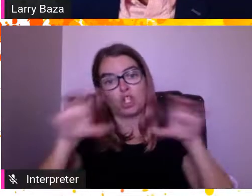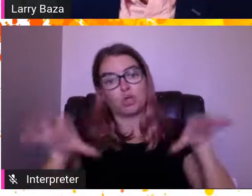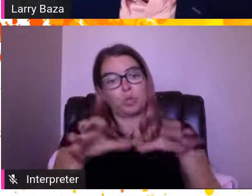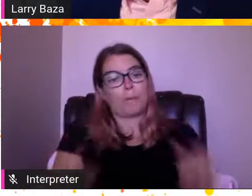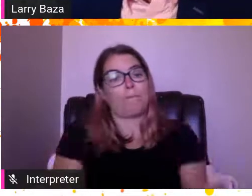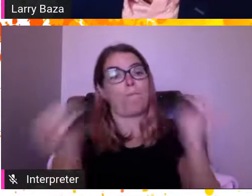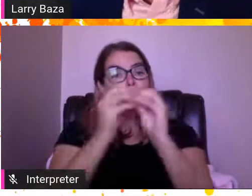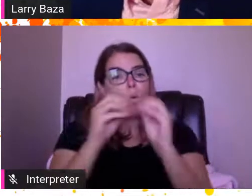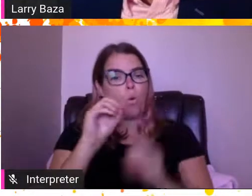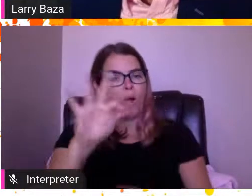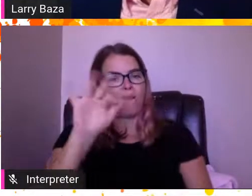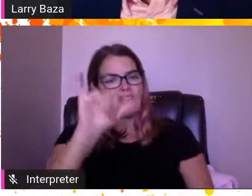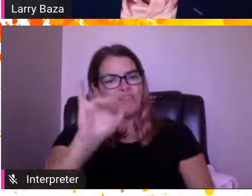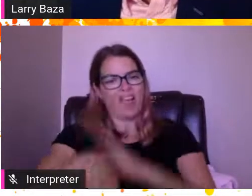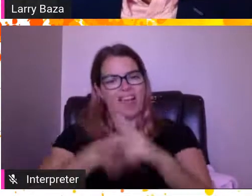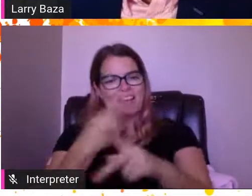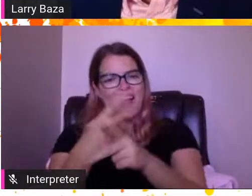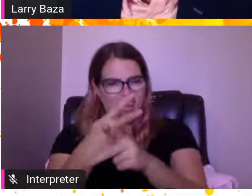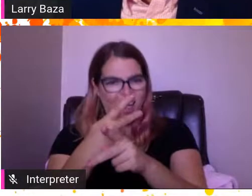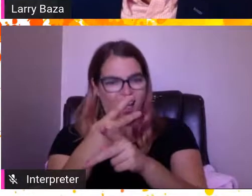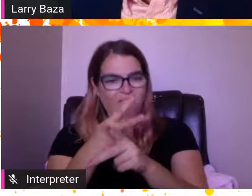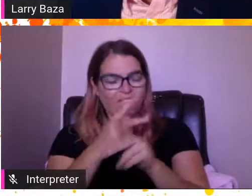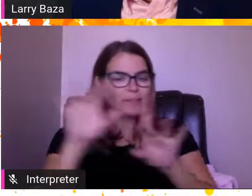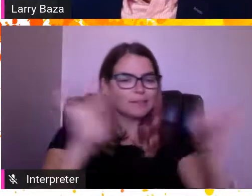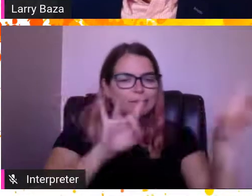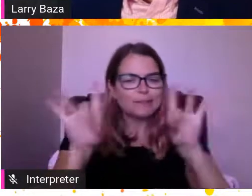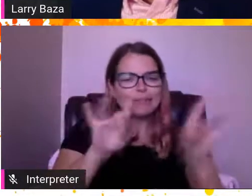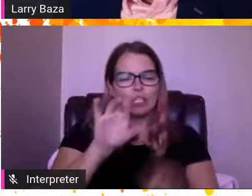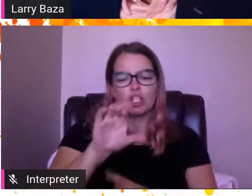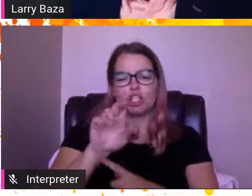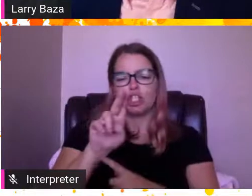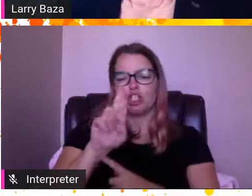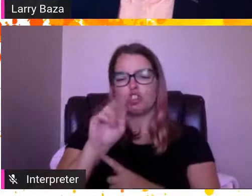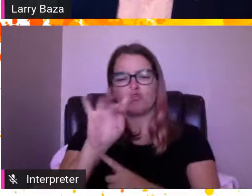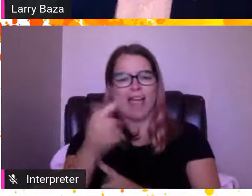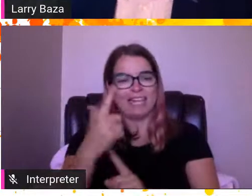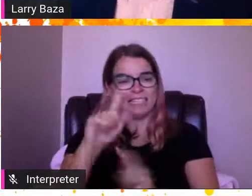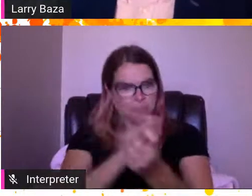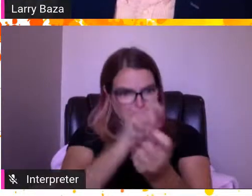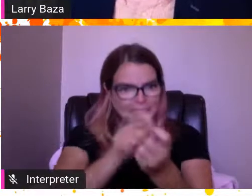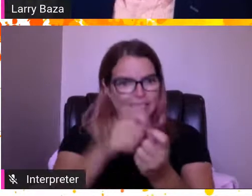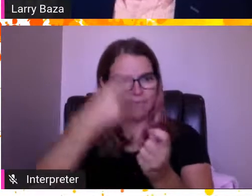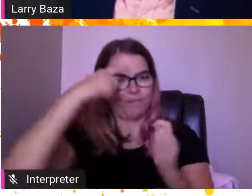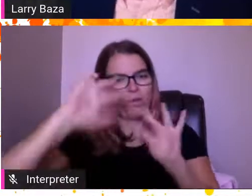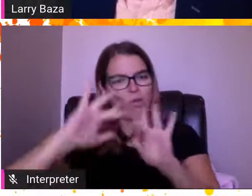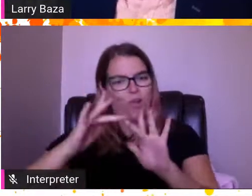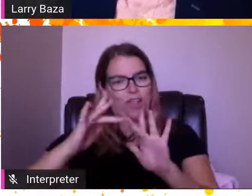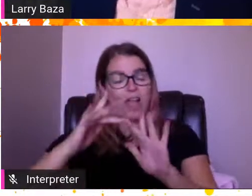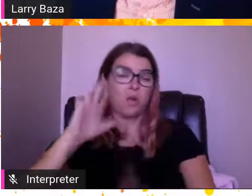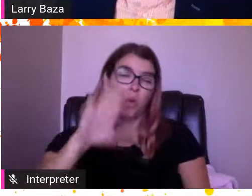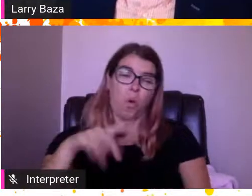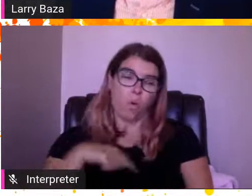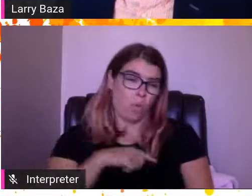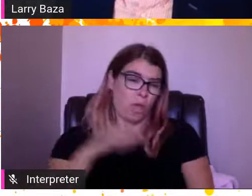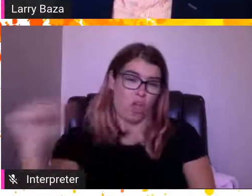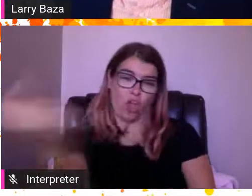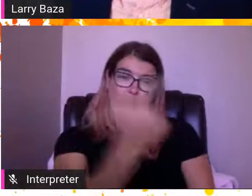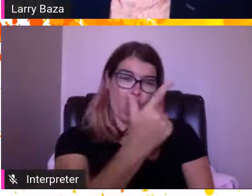sort of curatorial work that's for online. And we're all of us in this pandemic